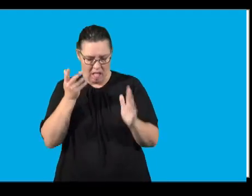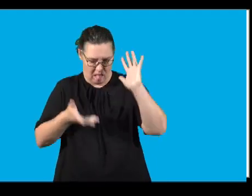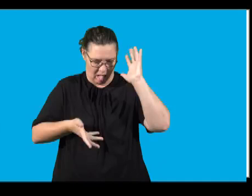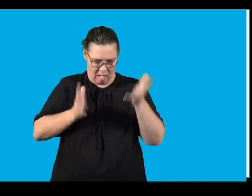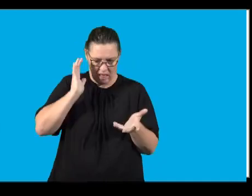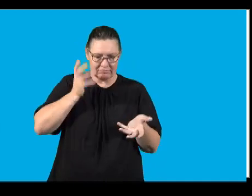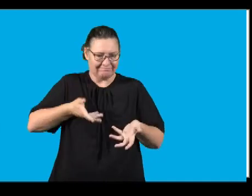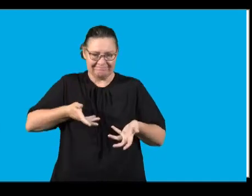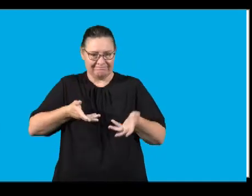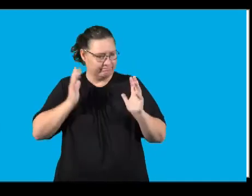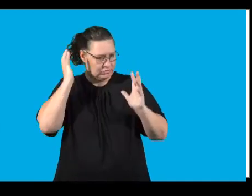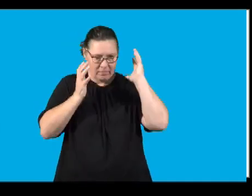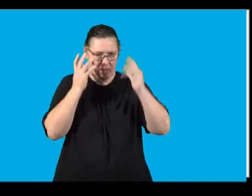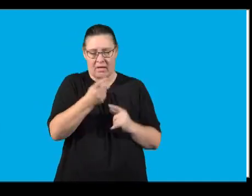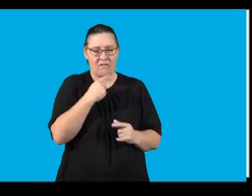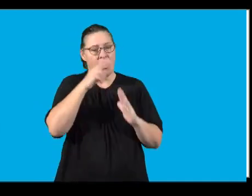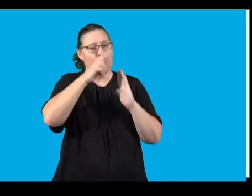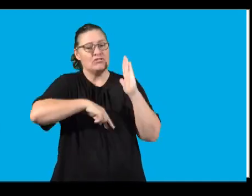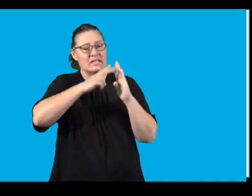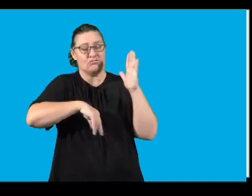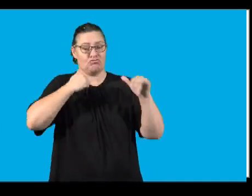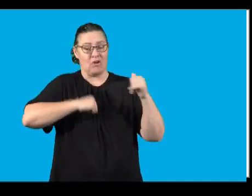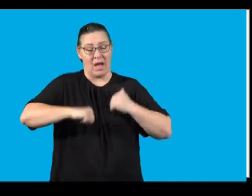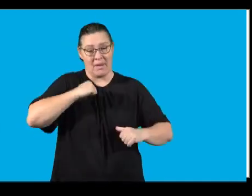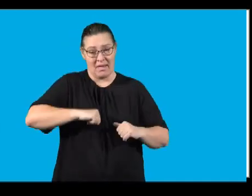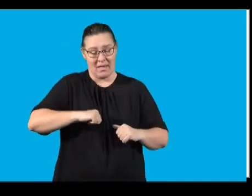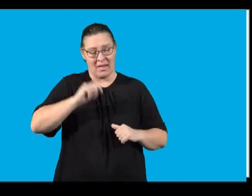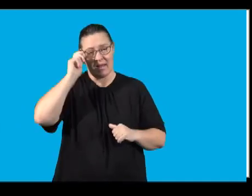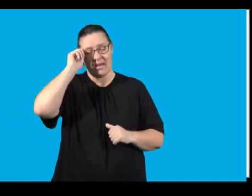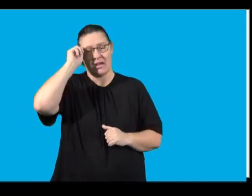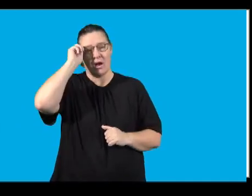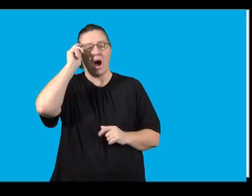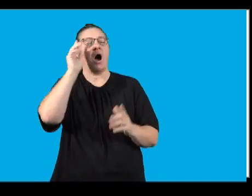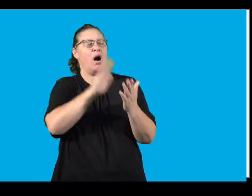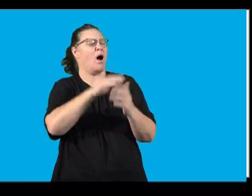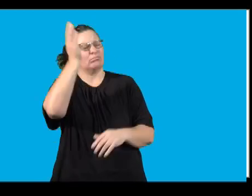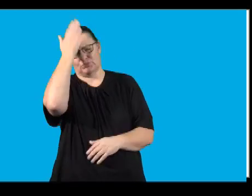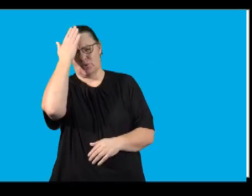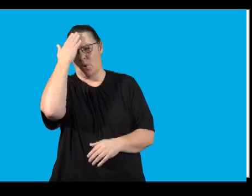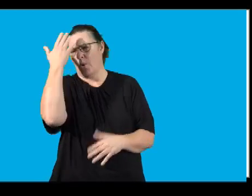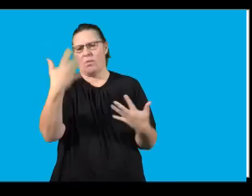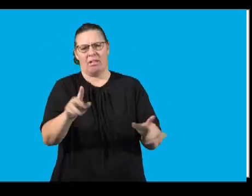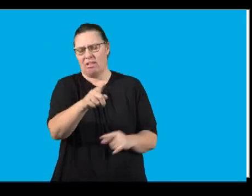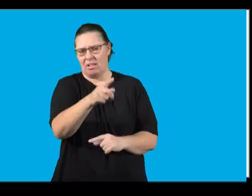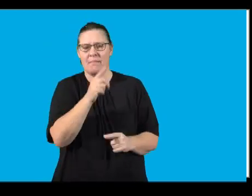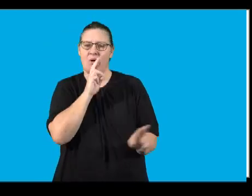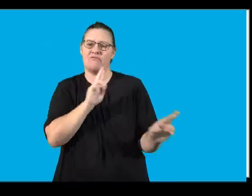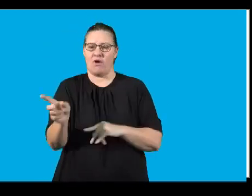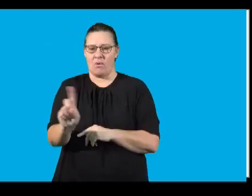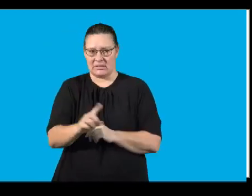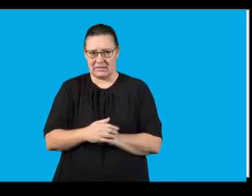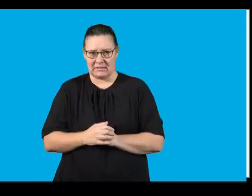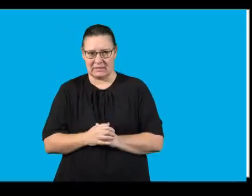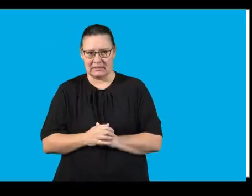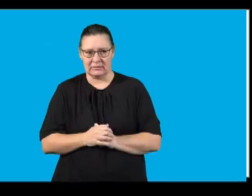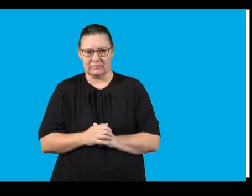But remember, if you've read your novel, or if you read your drama in this case, you will know exactly what they're referring to. So let's